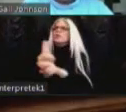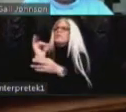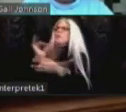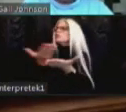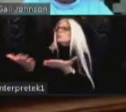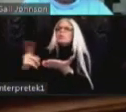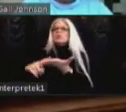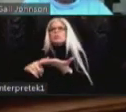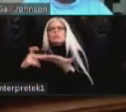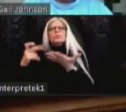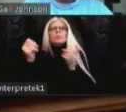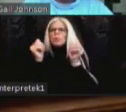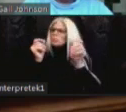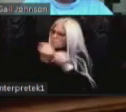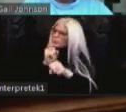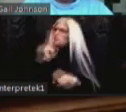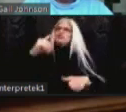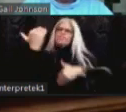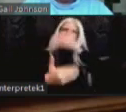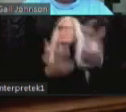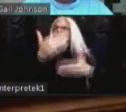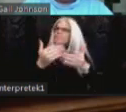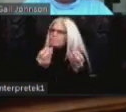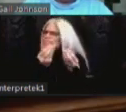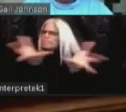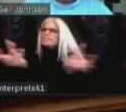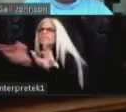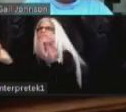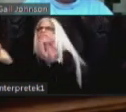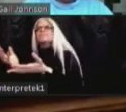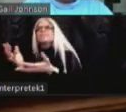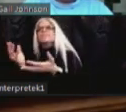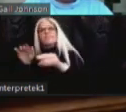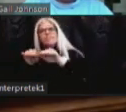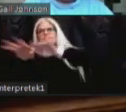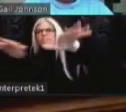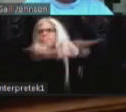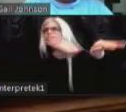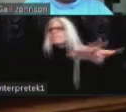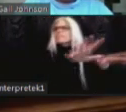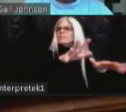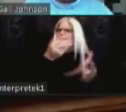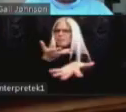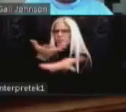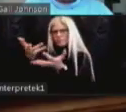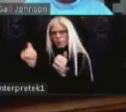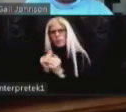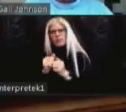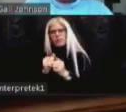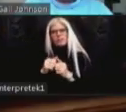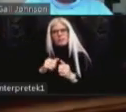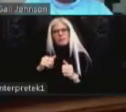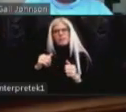intentionally provide the outreach and the interaction that would specifically